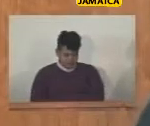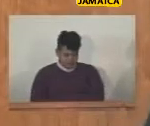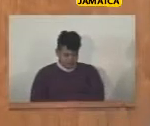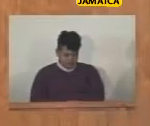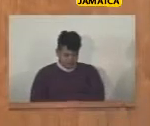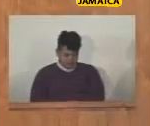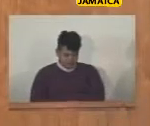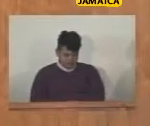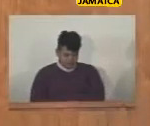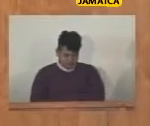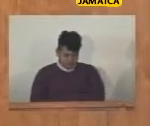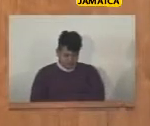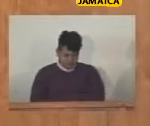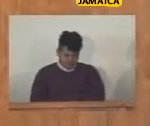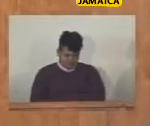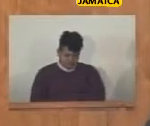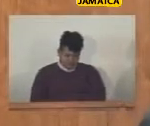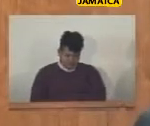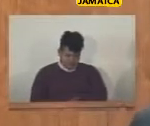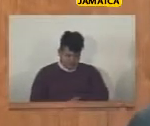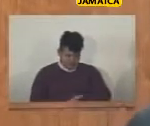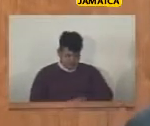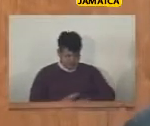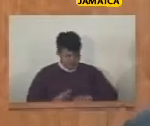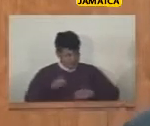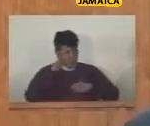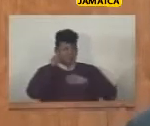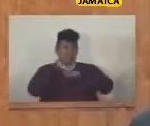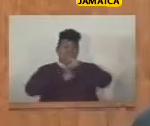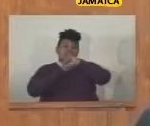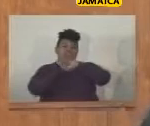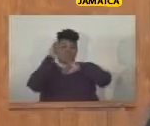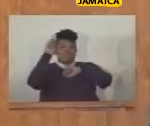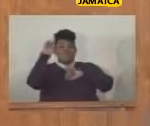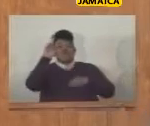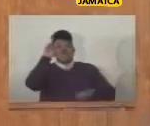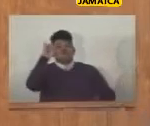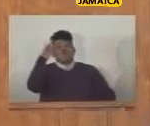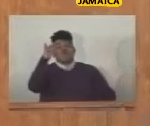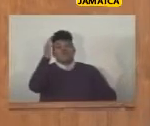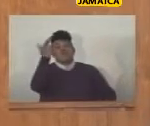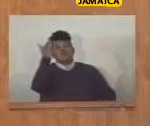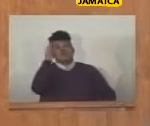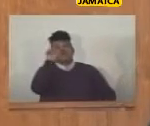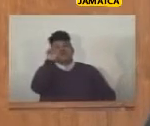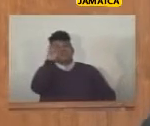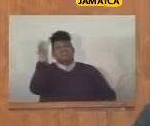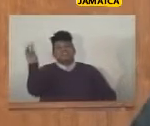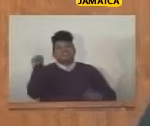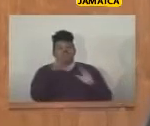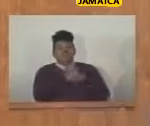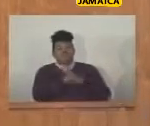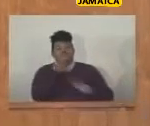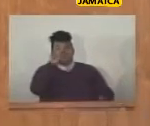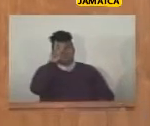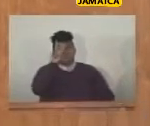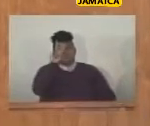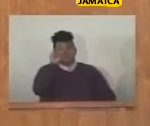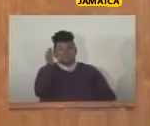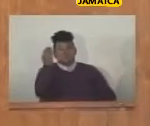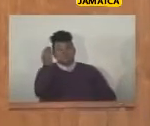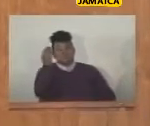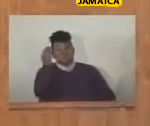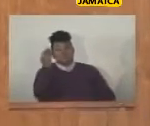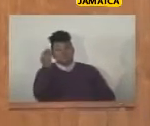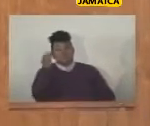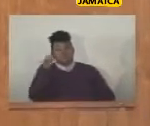Montego Bay, 2013, 166 murders. 2014, the lowest murder rate in the